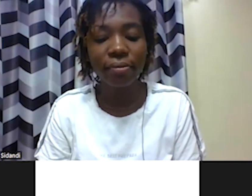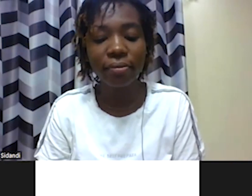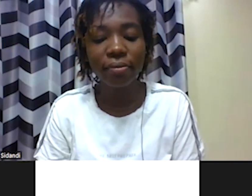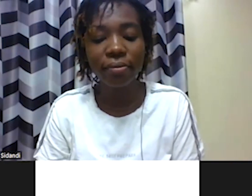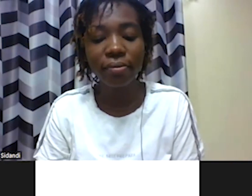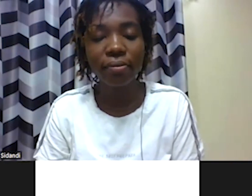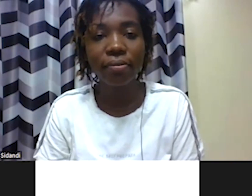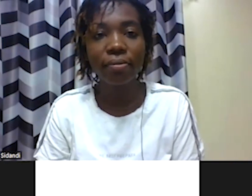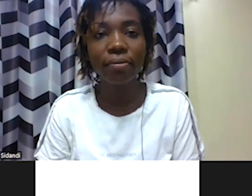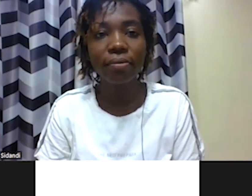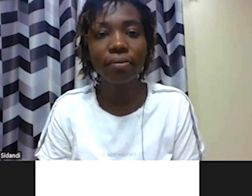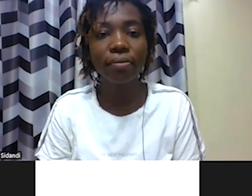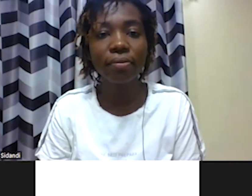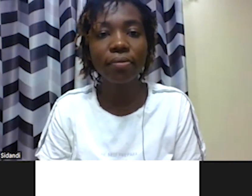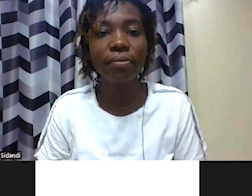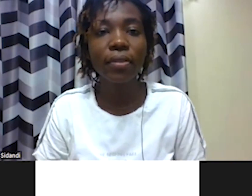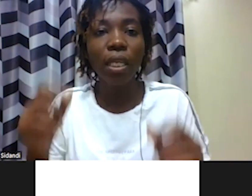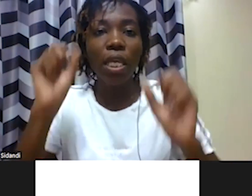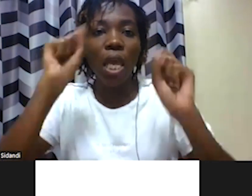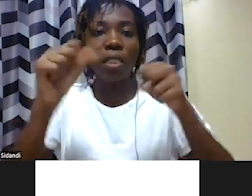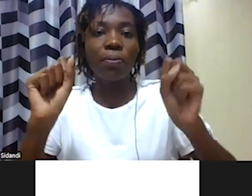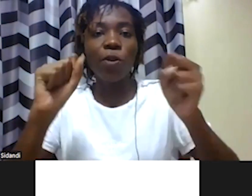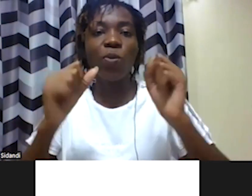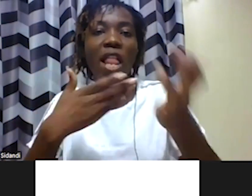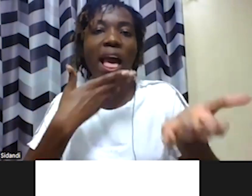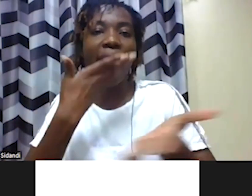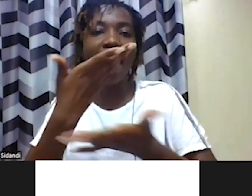Yes, okay, I can answer that one.